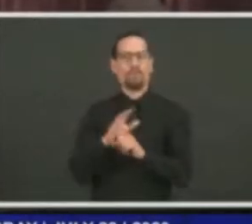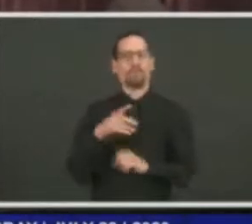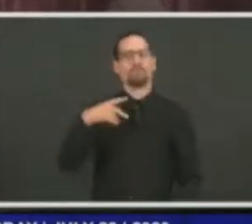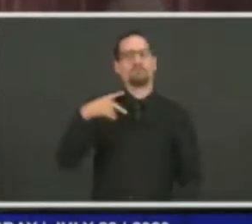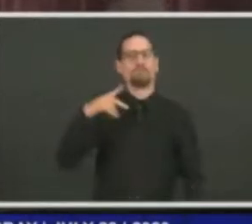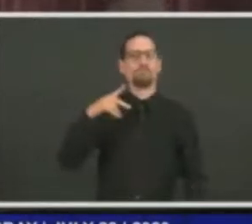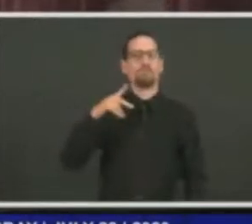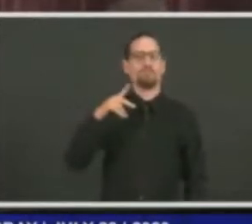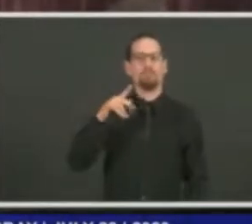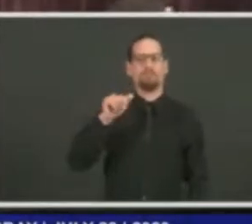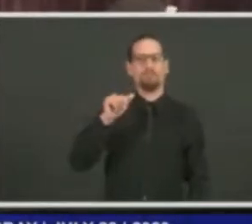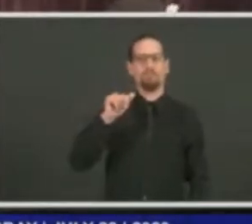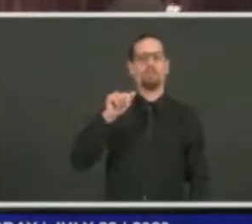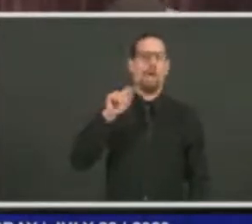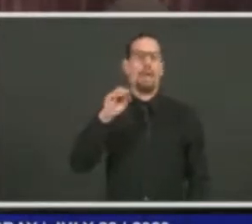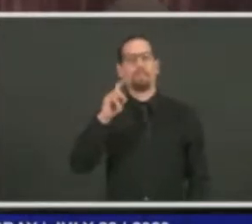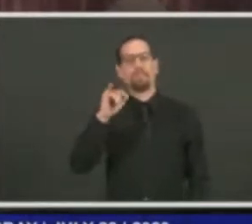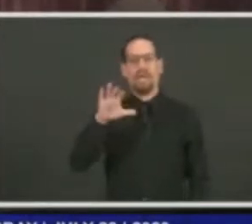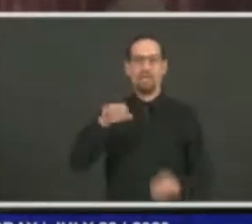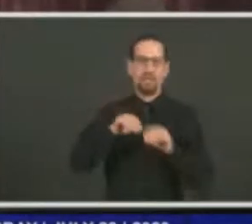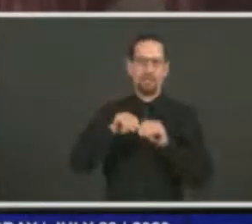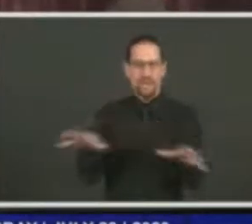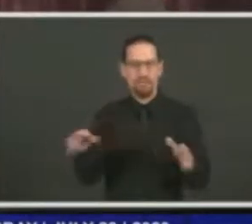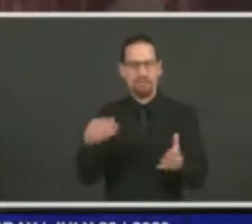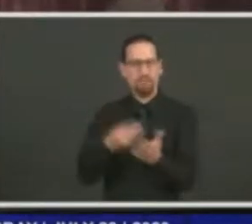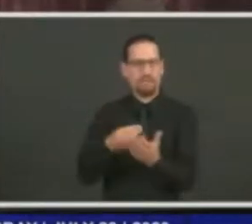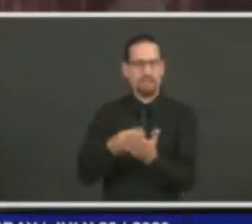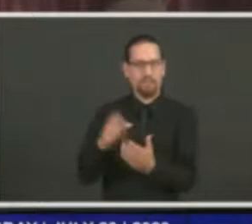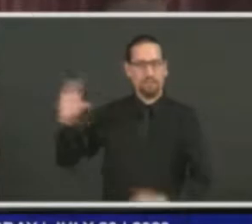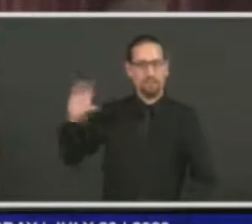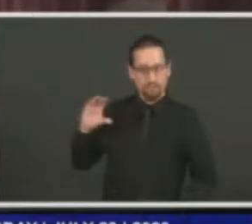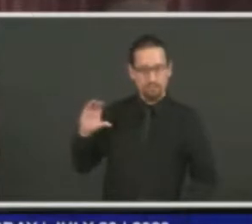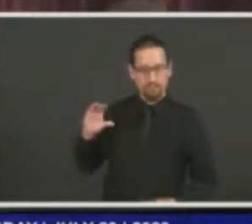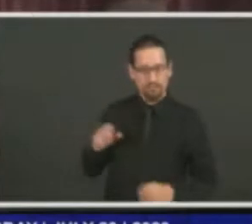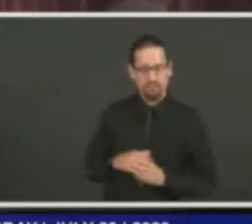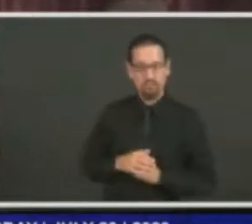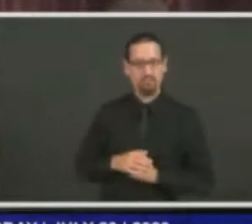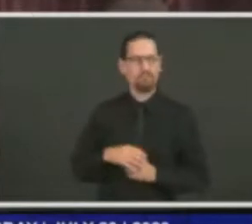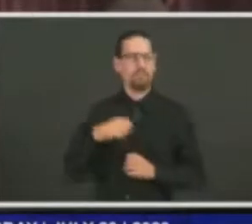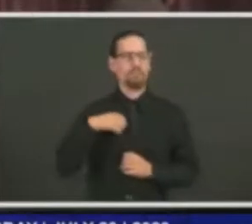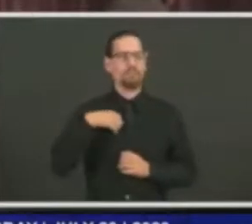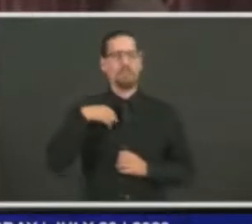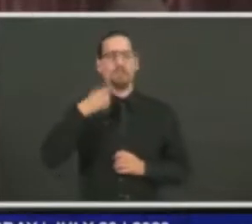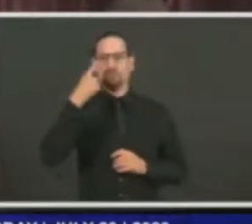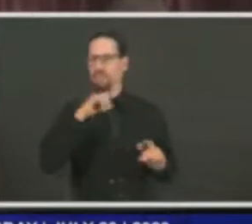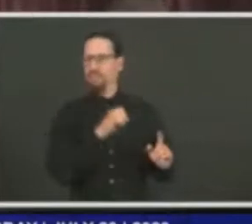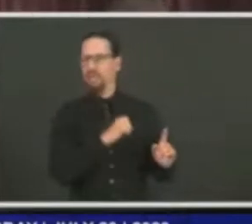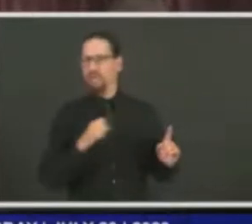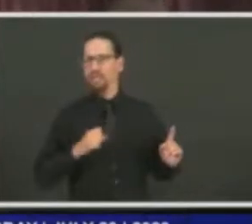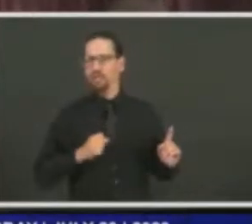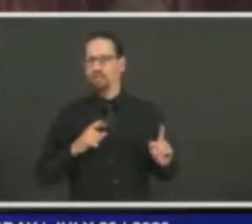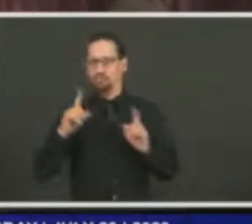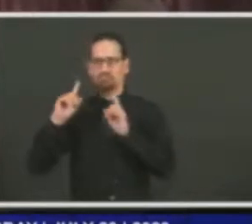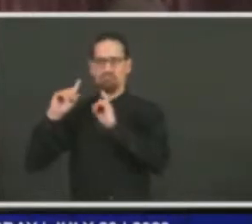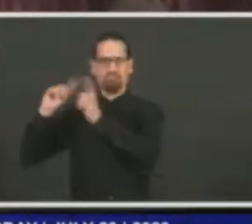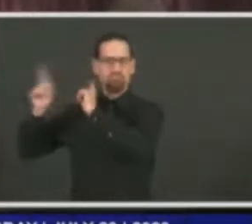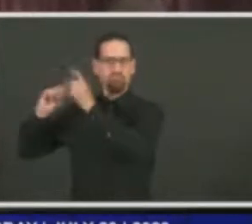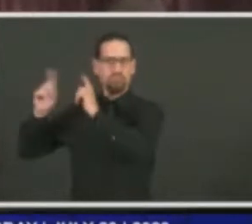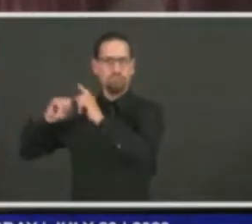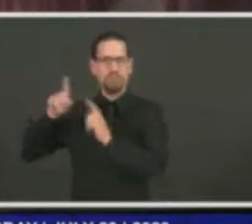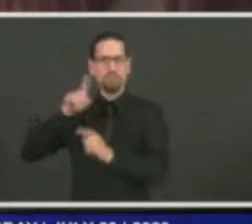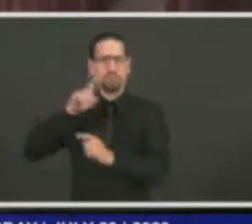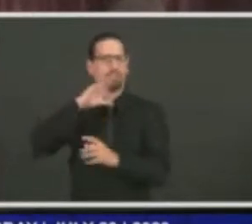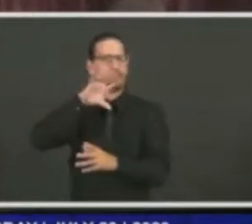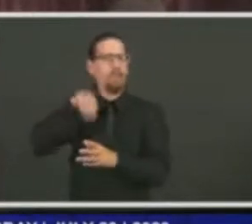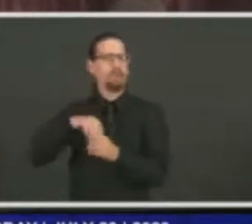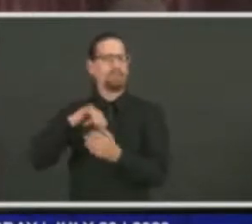And to my understanding, the Senate Republican proposal includes almost no aid for schools unless they